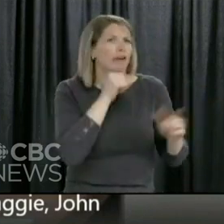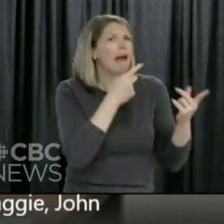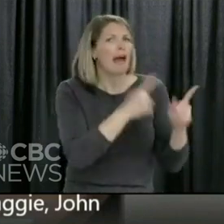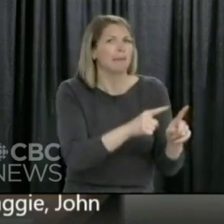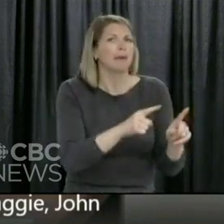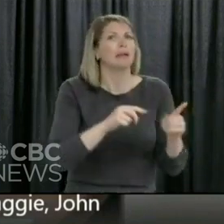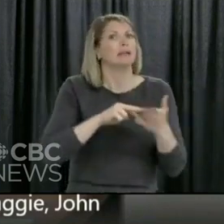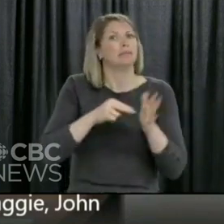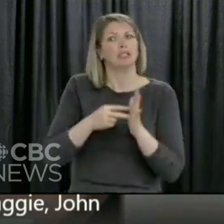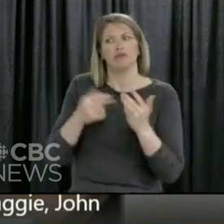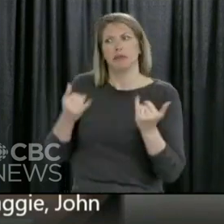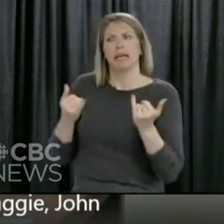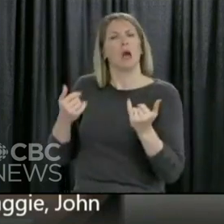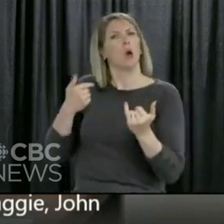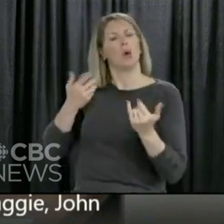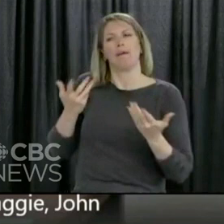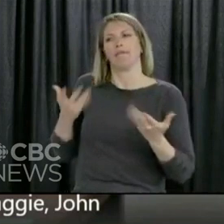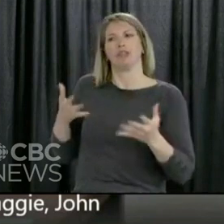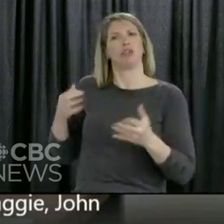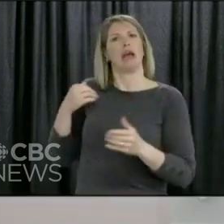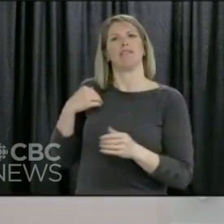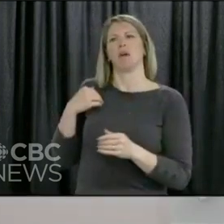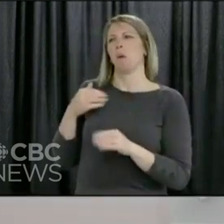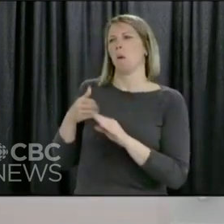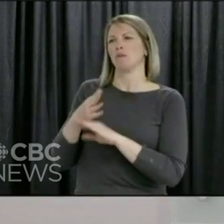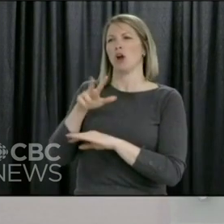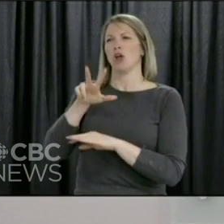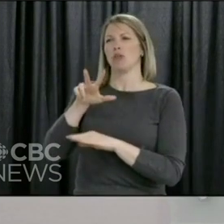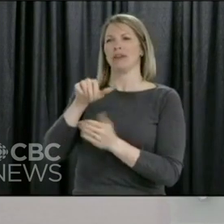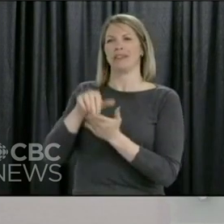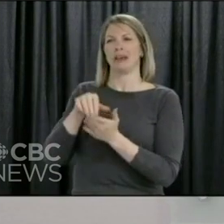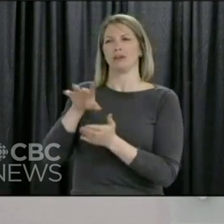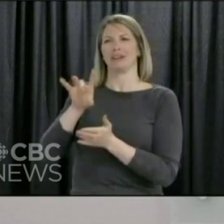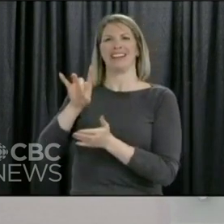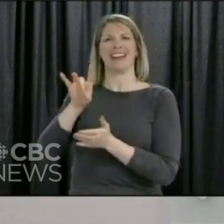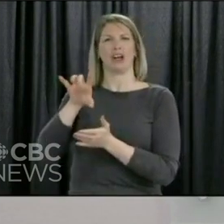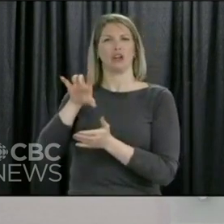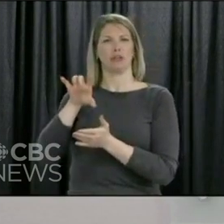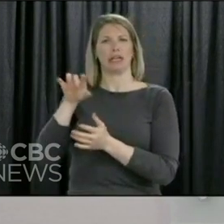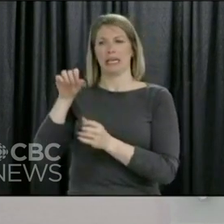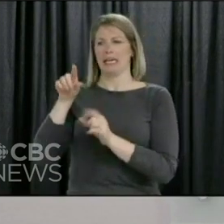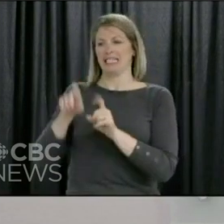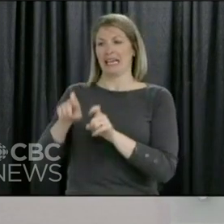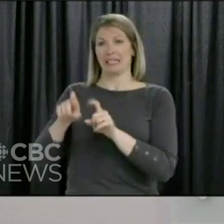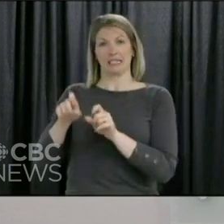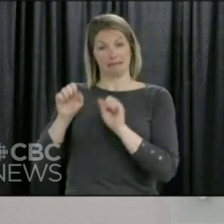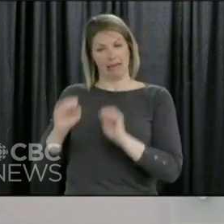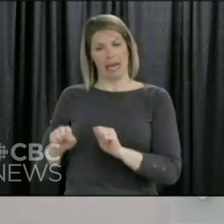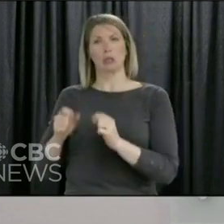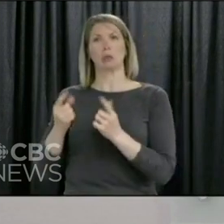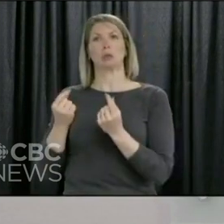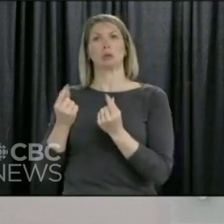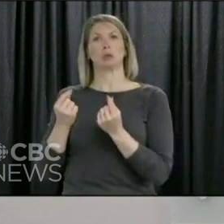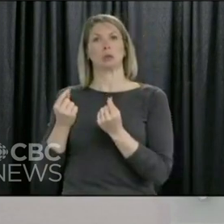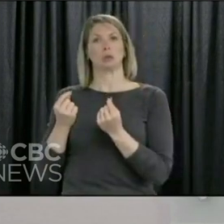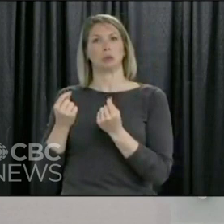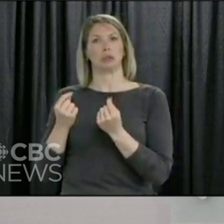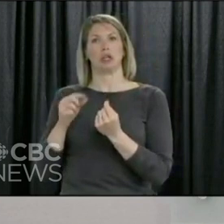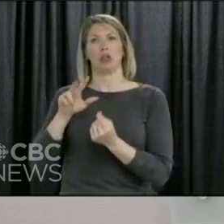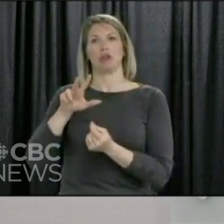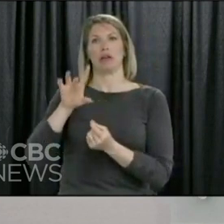tests. Thank you. Our next question is from Patrick Butler of Radio Canada. Please go ahead.